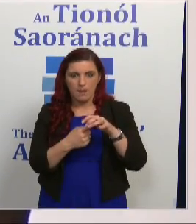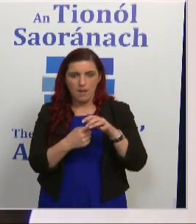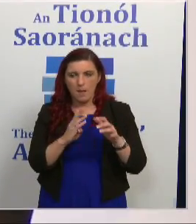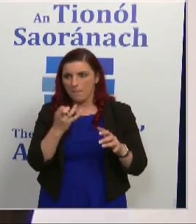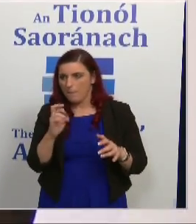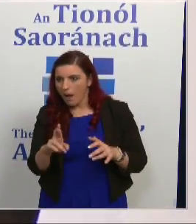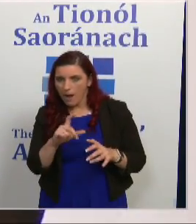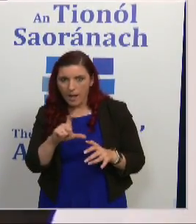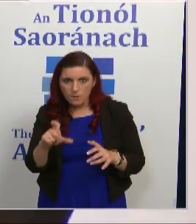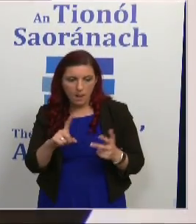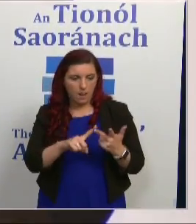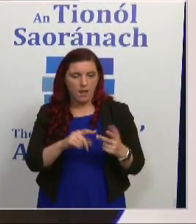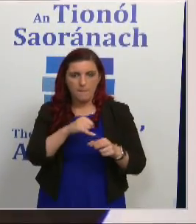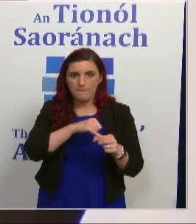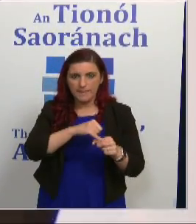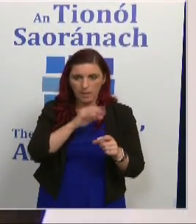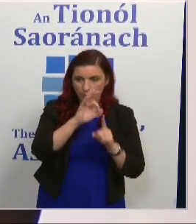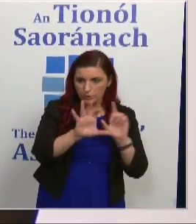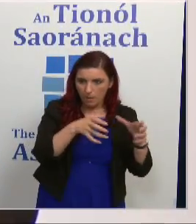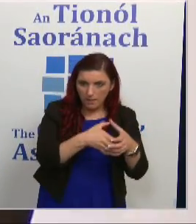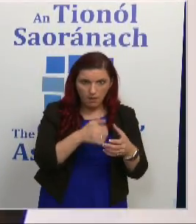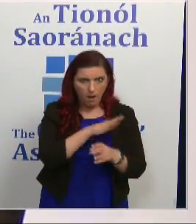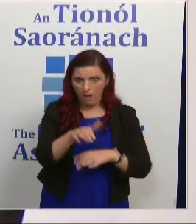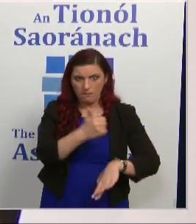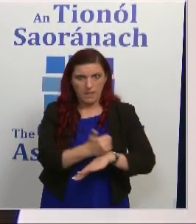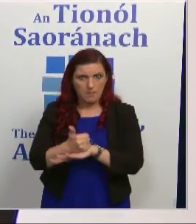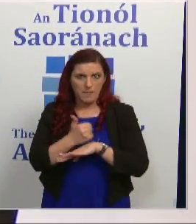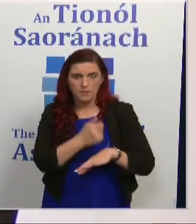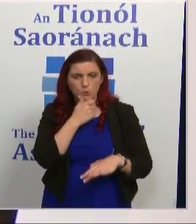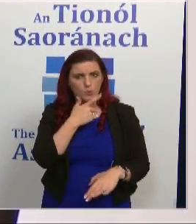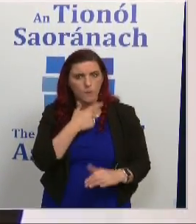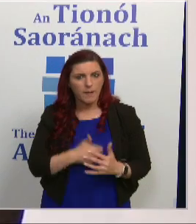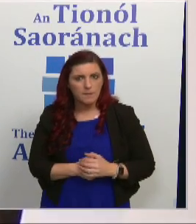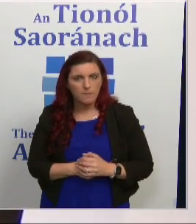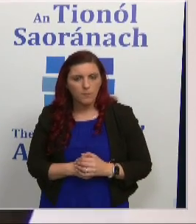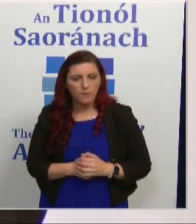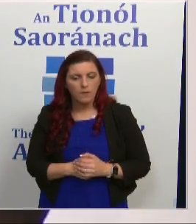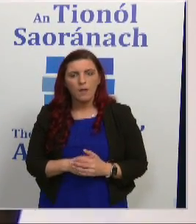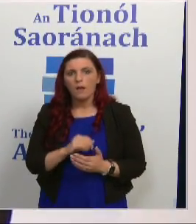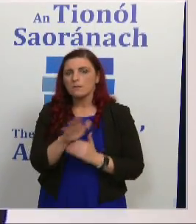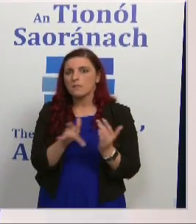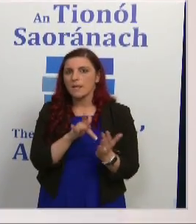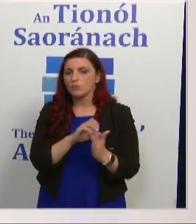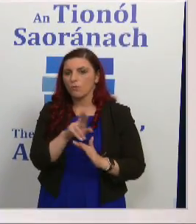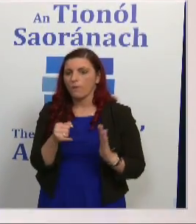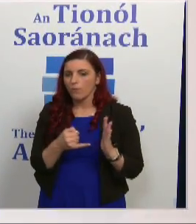medical professional bodies. They're based in Dublin. It's the centre of our religious